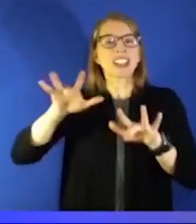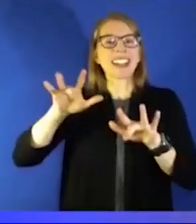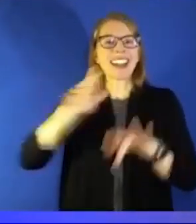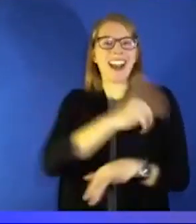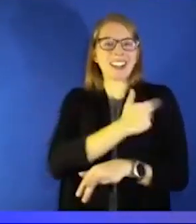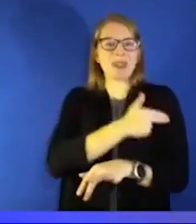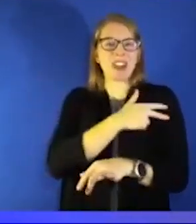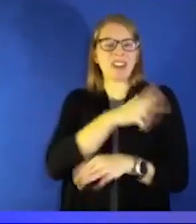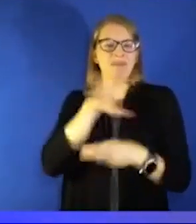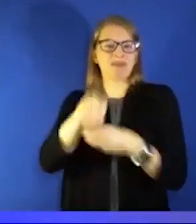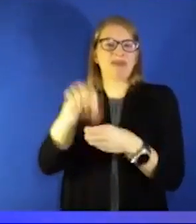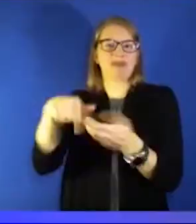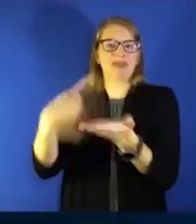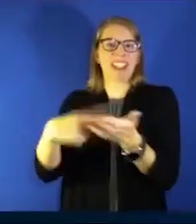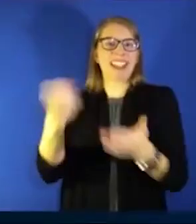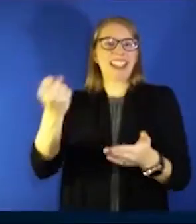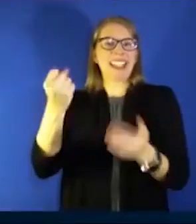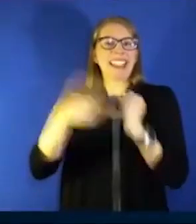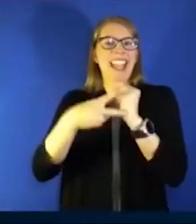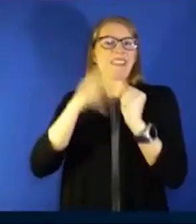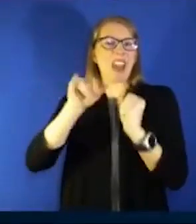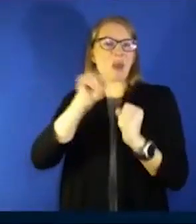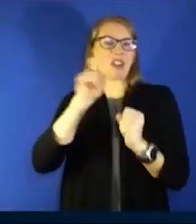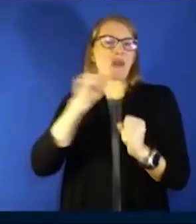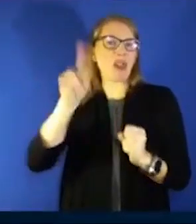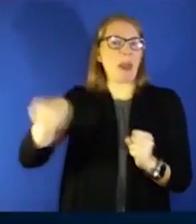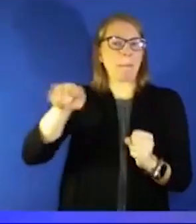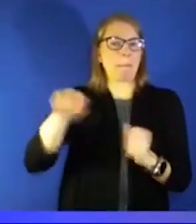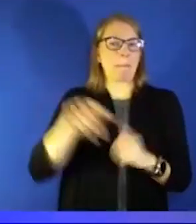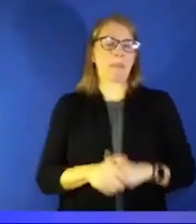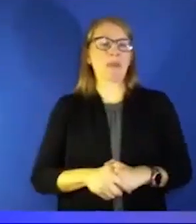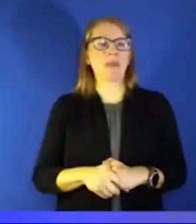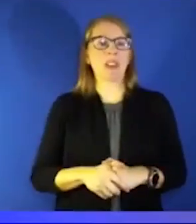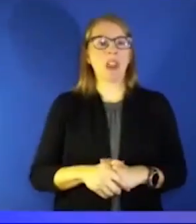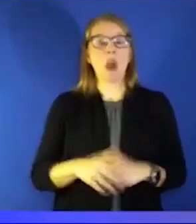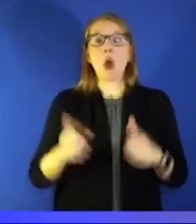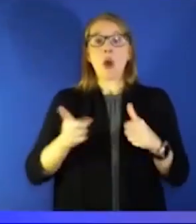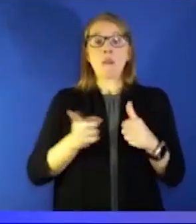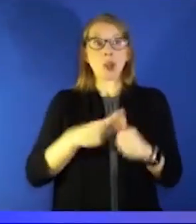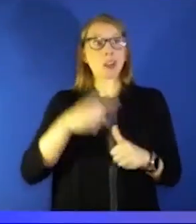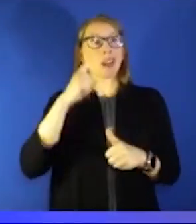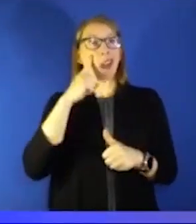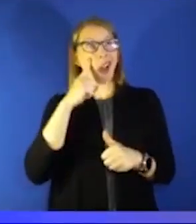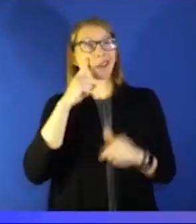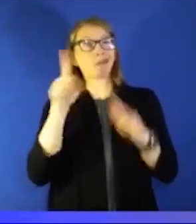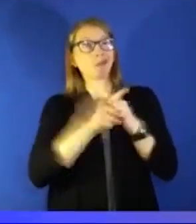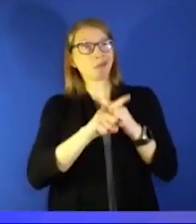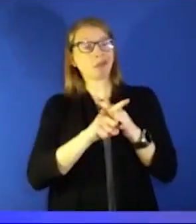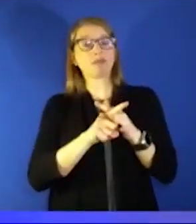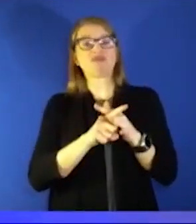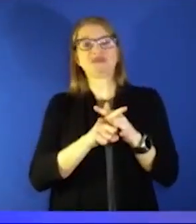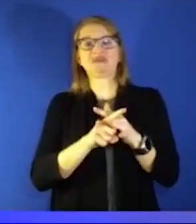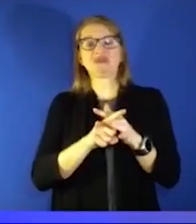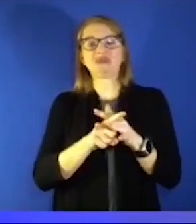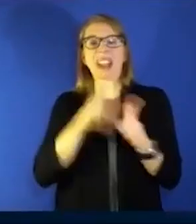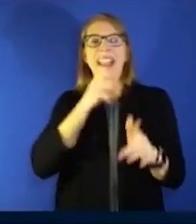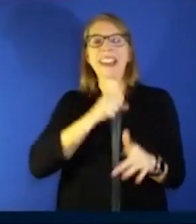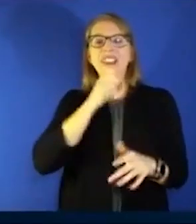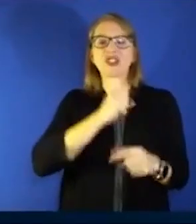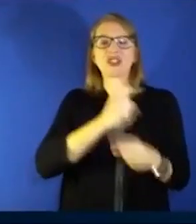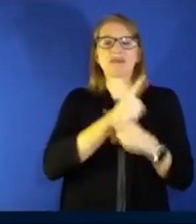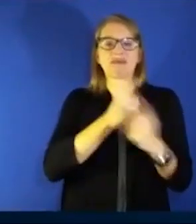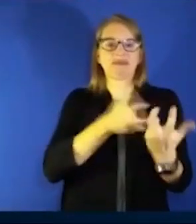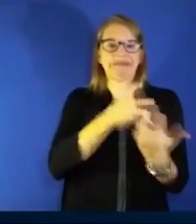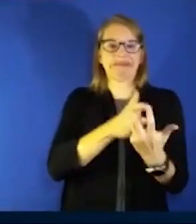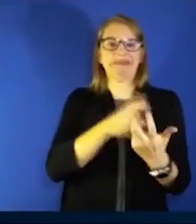So save that for them. I will save that. So, but first impression of that question is probably given them the age appropriate dose. It's the age based